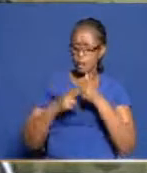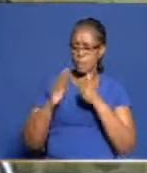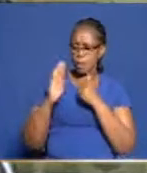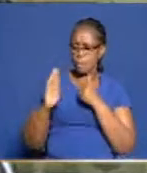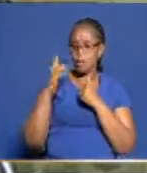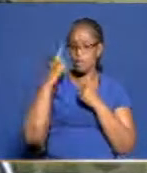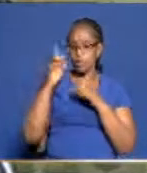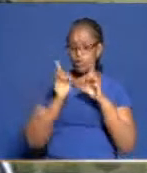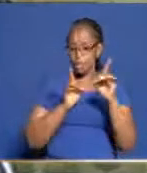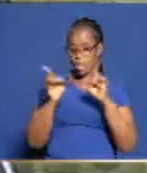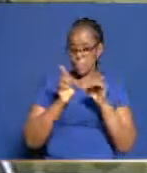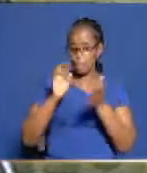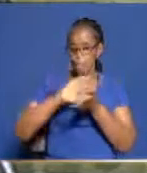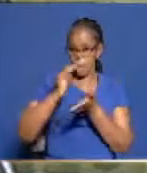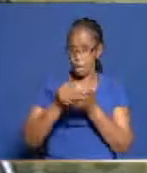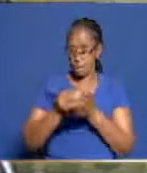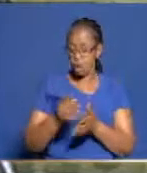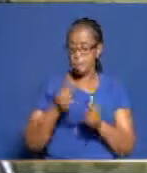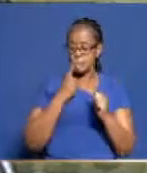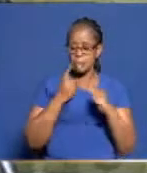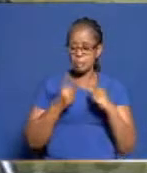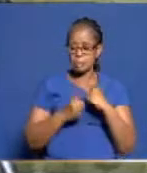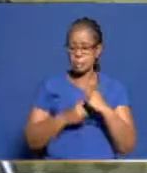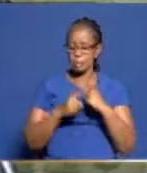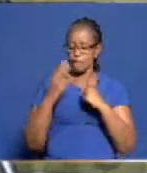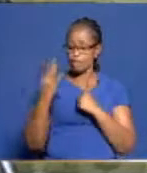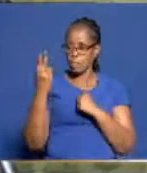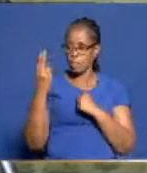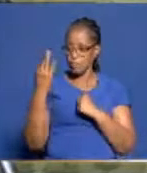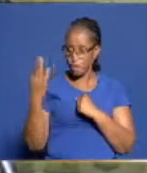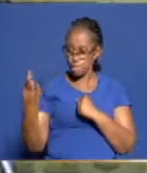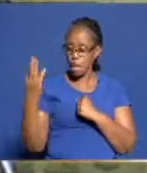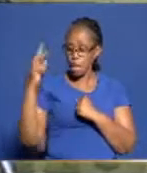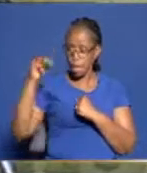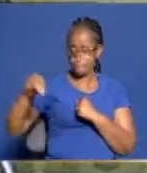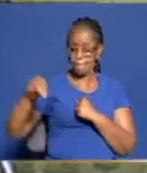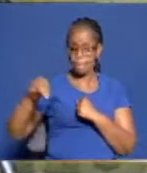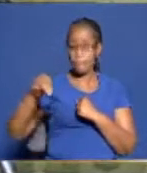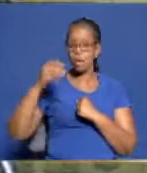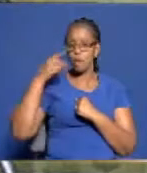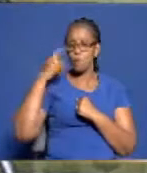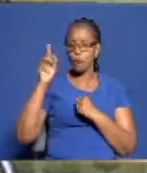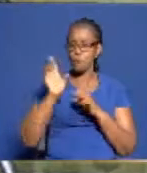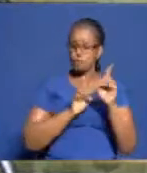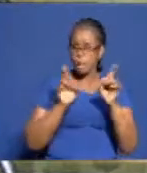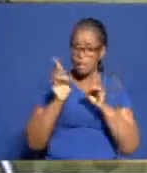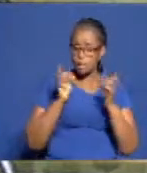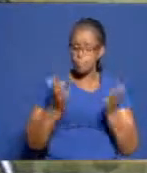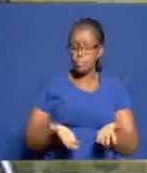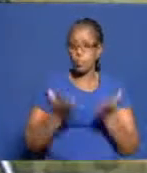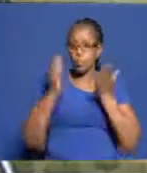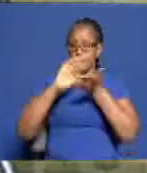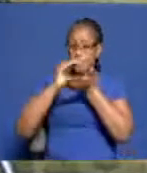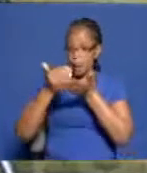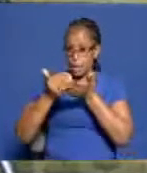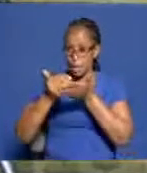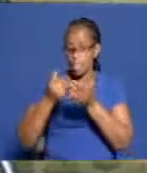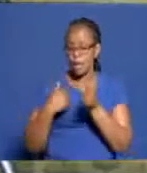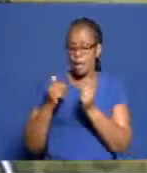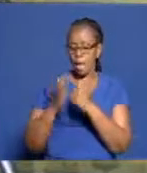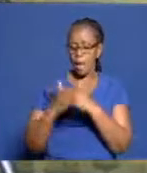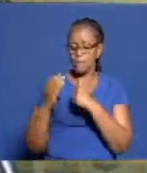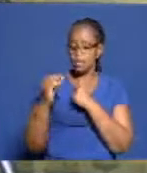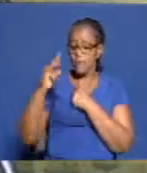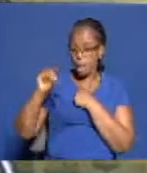the Tourism Fund, Kenya shilling 643 million for the Tourism Promotion Fund, and Kenya shilling 90